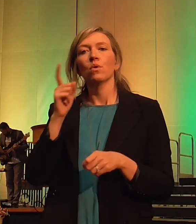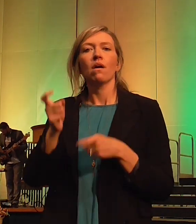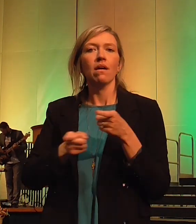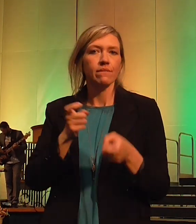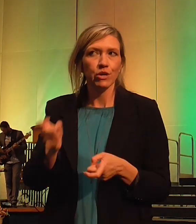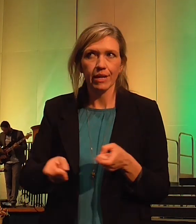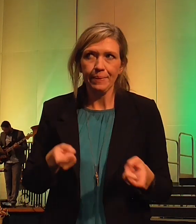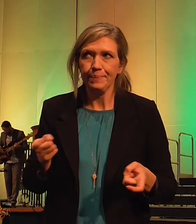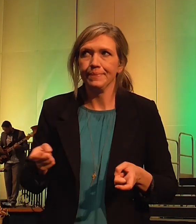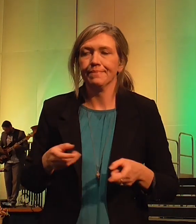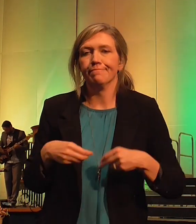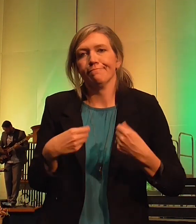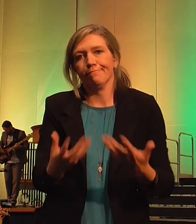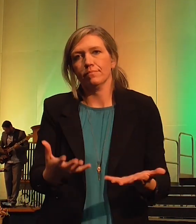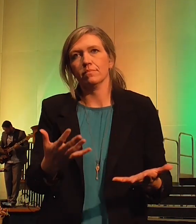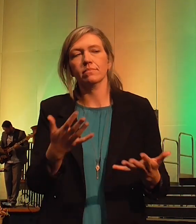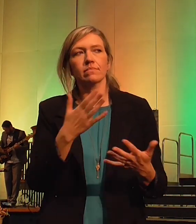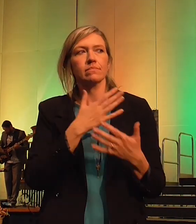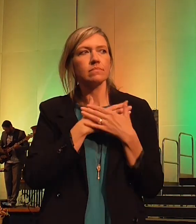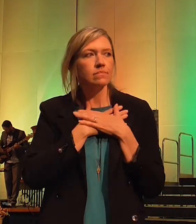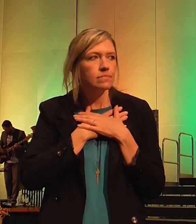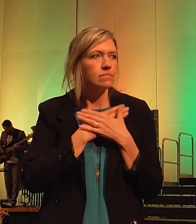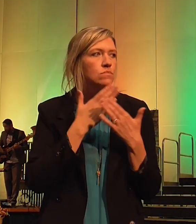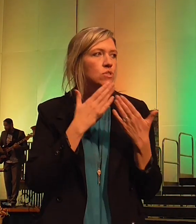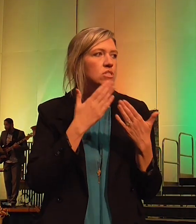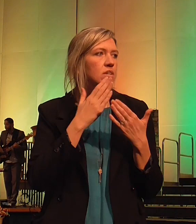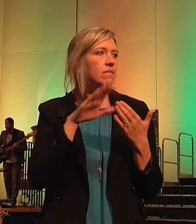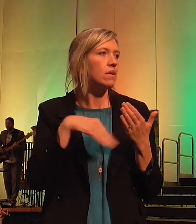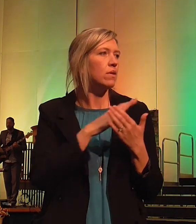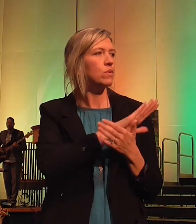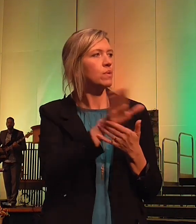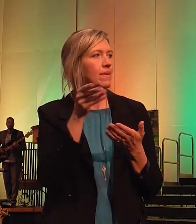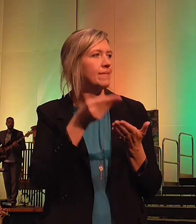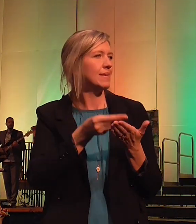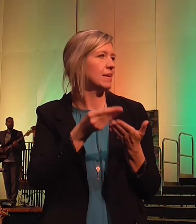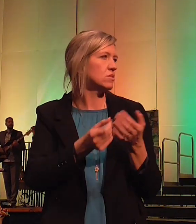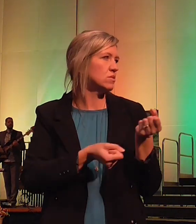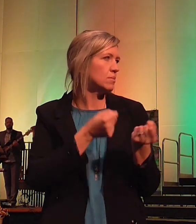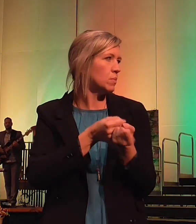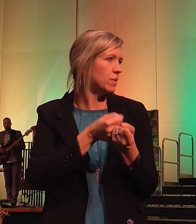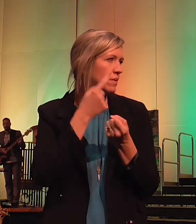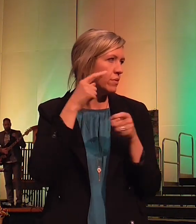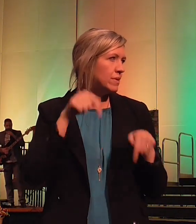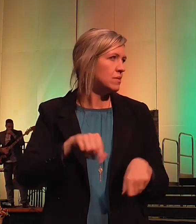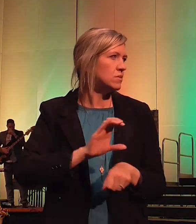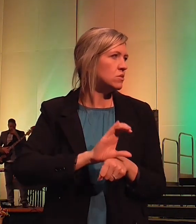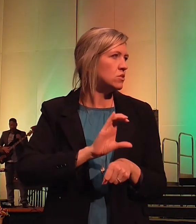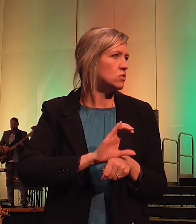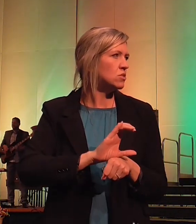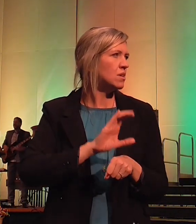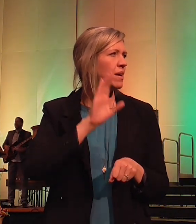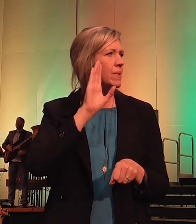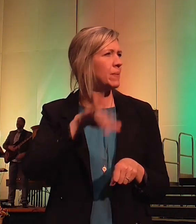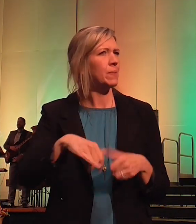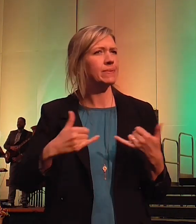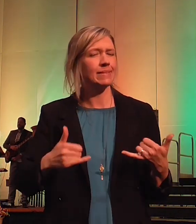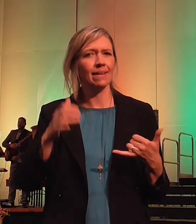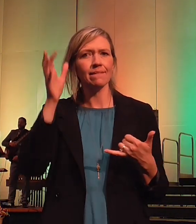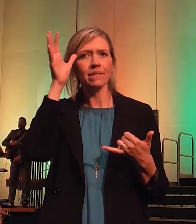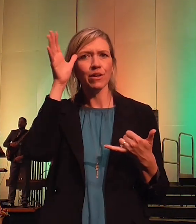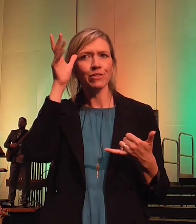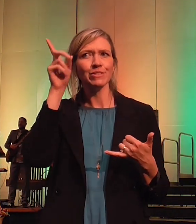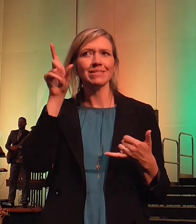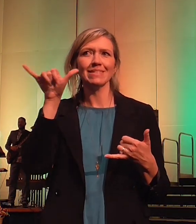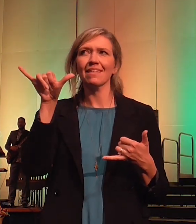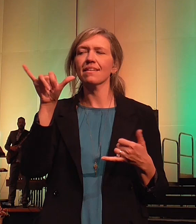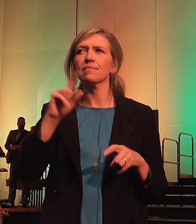of offering, and we are so appreciative of all of the financial support you give to Mile High Church. I know it's Father's